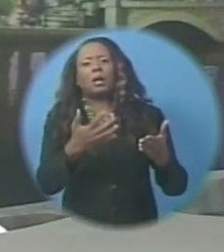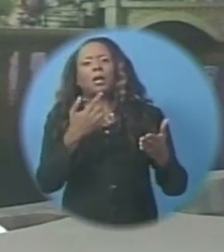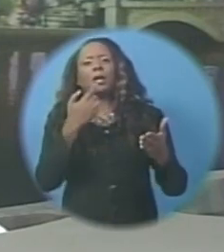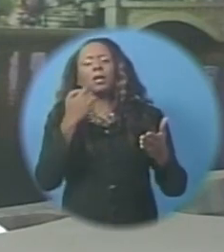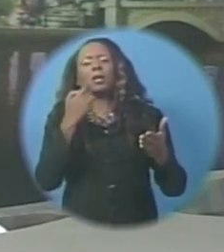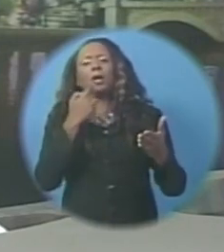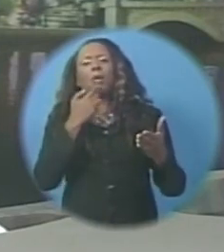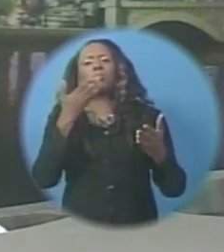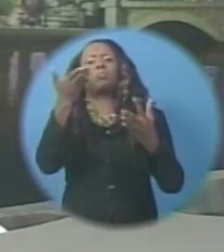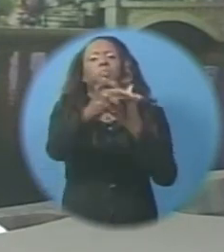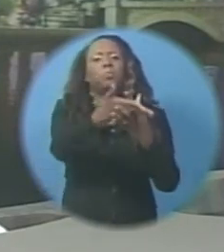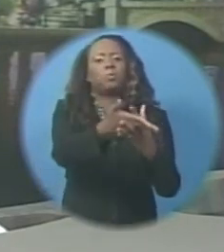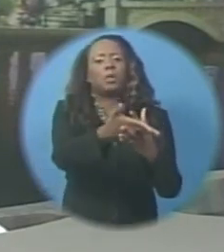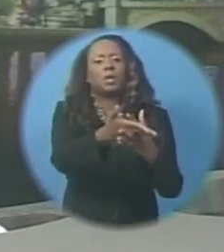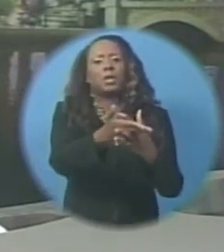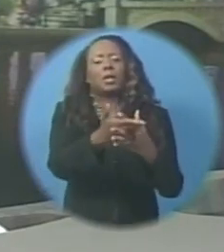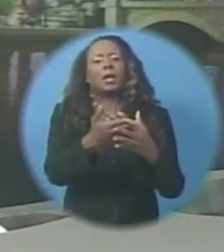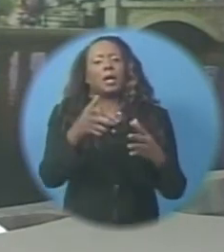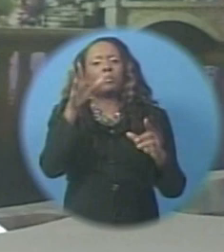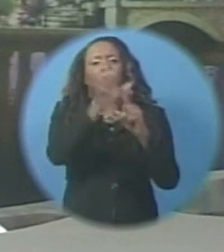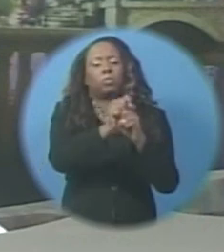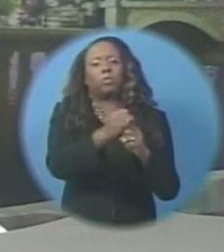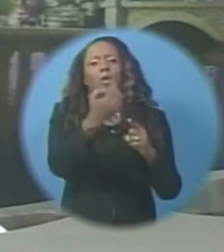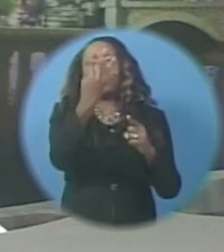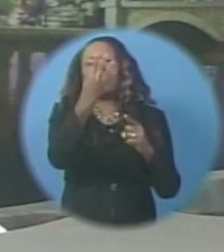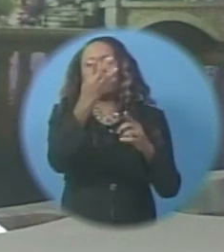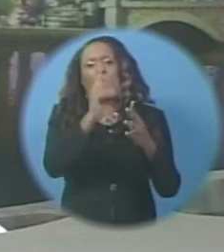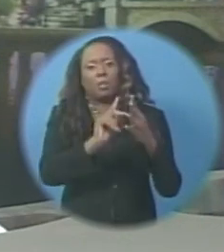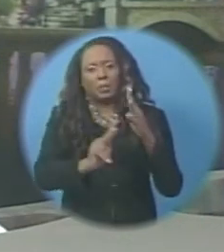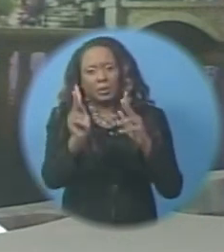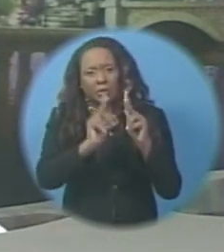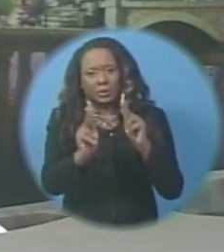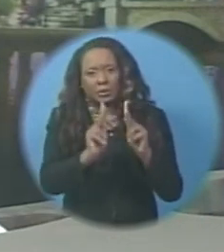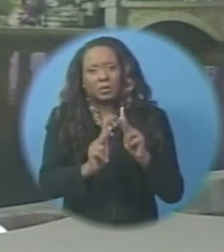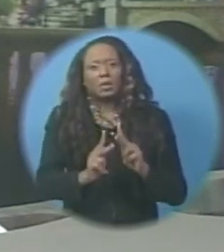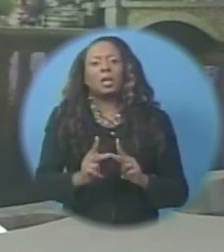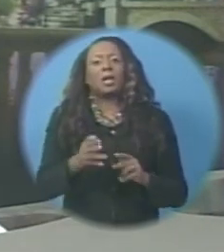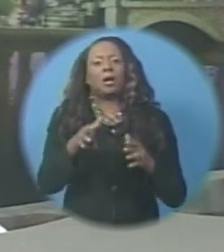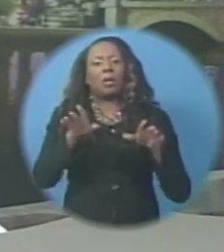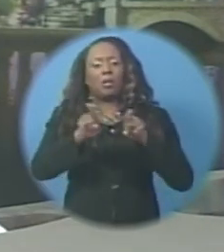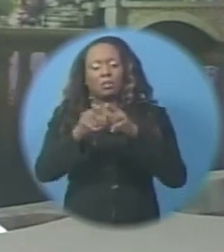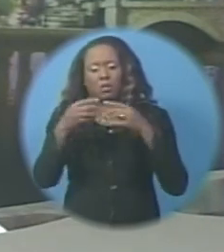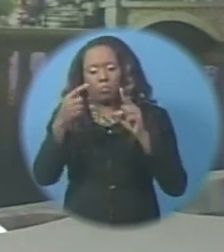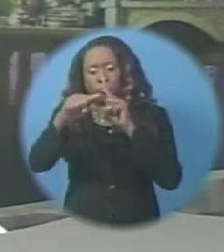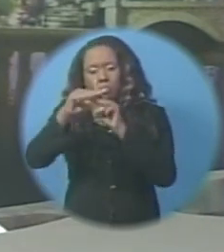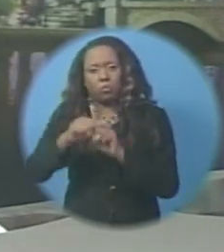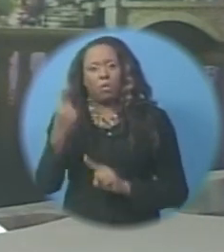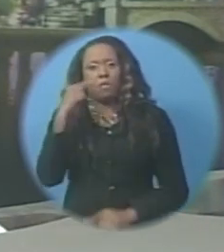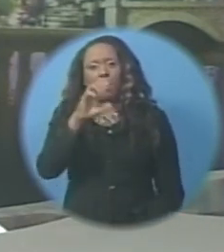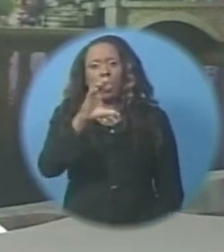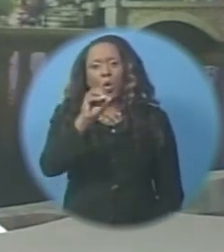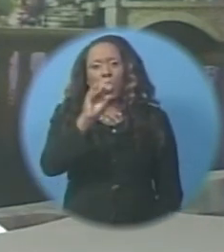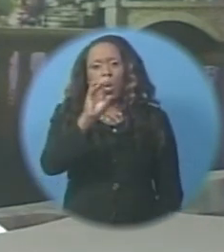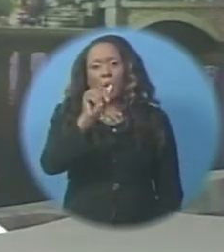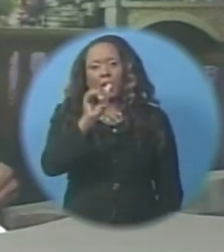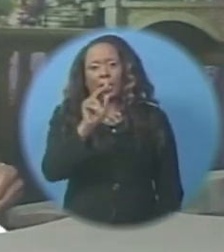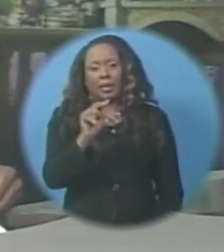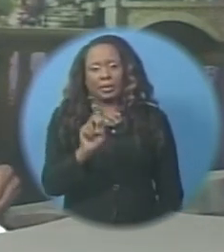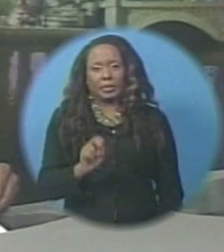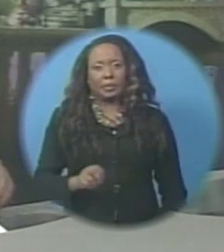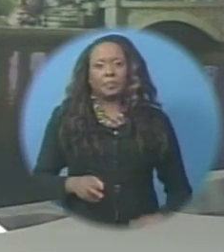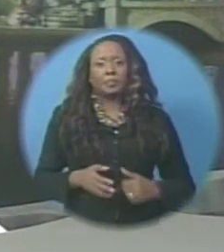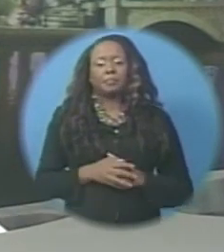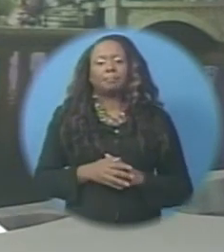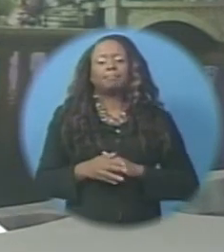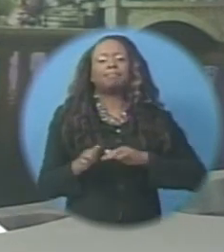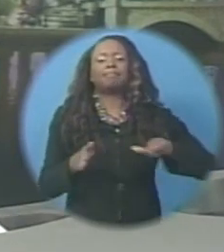suspected smugglers were held. CBP officials also seized several bales which tested positive for cocaine.